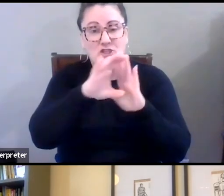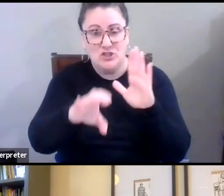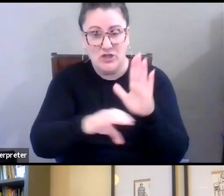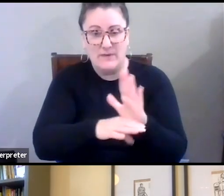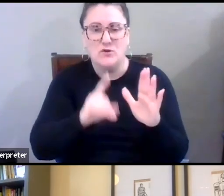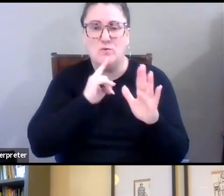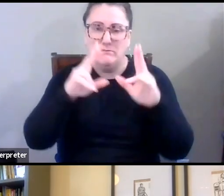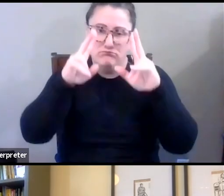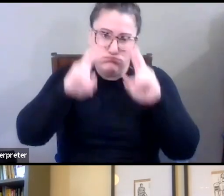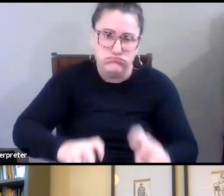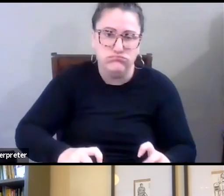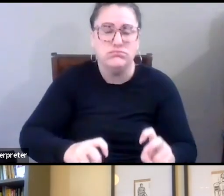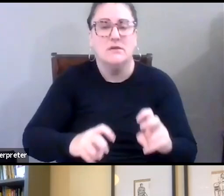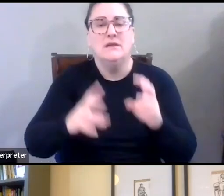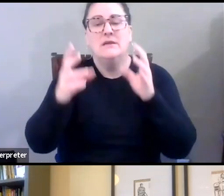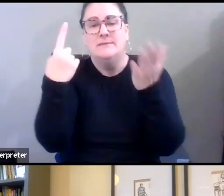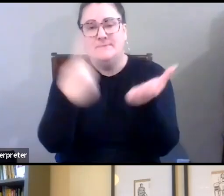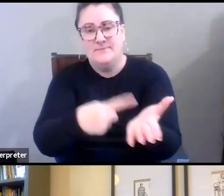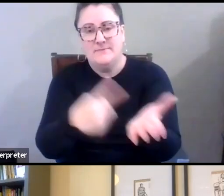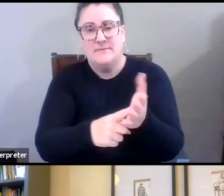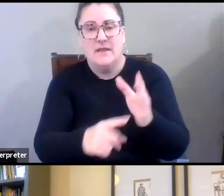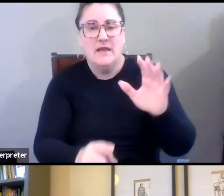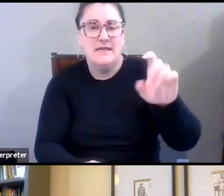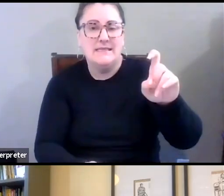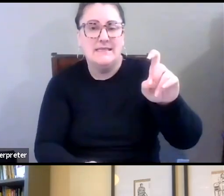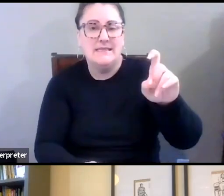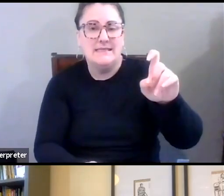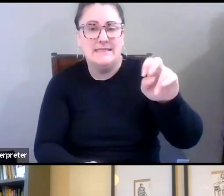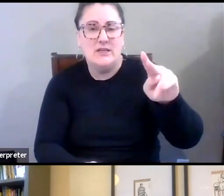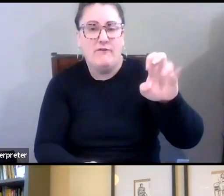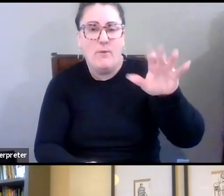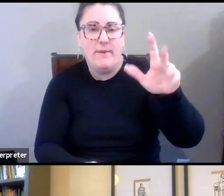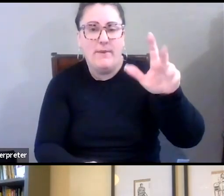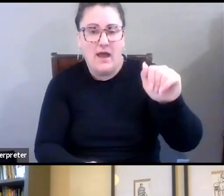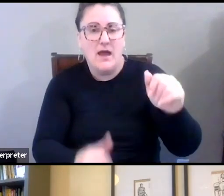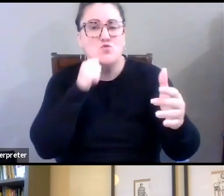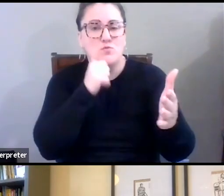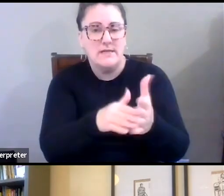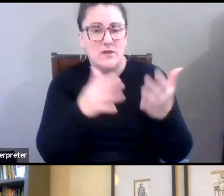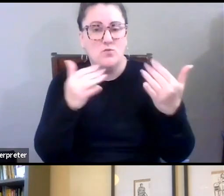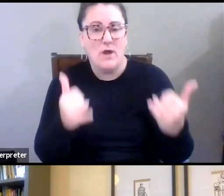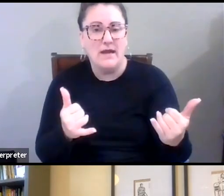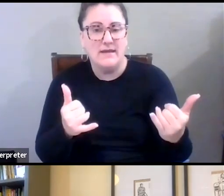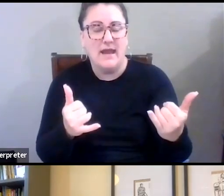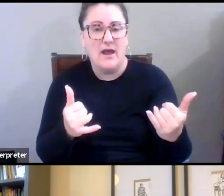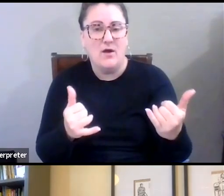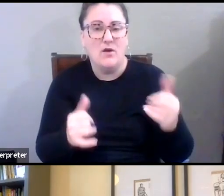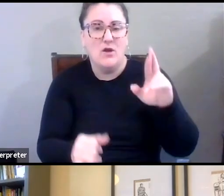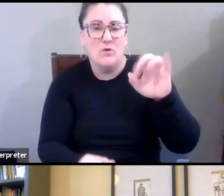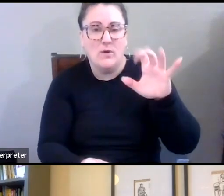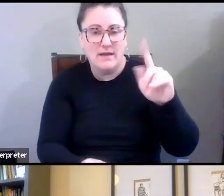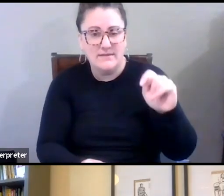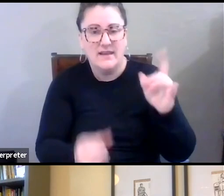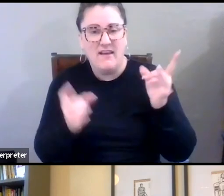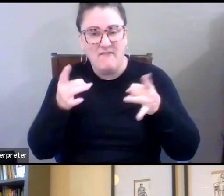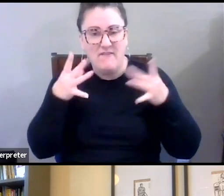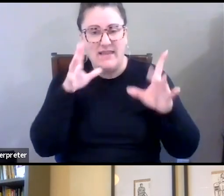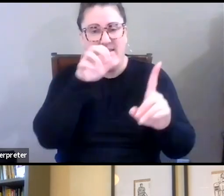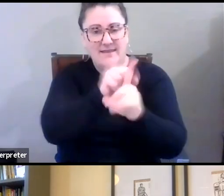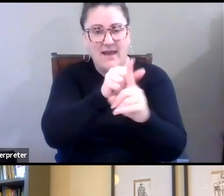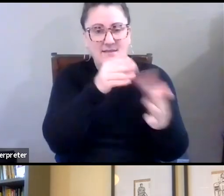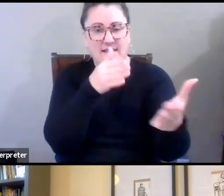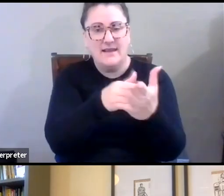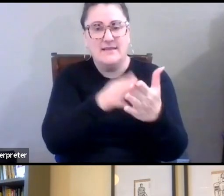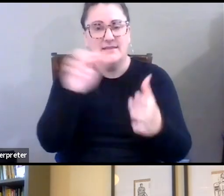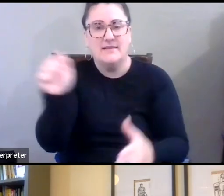into that racism and xenophobia, and we're experiencing that now with the rise of racist and violent attacks against